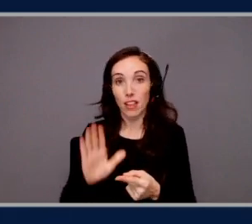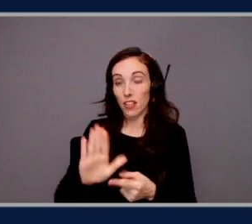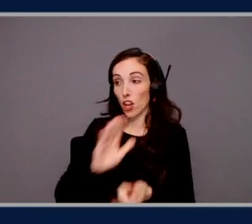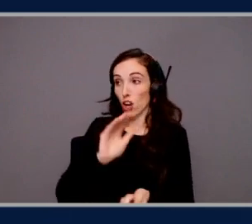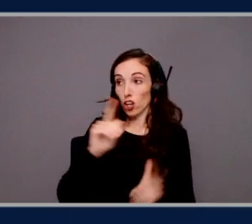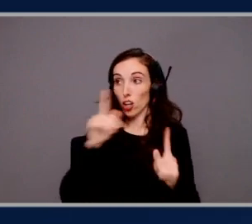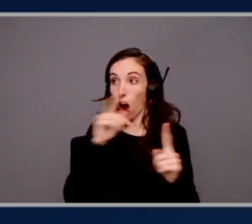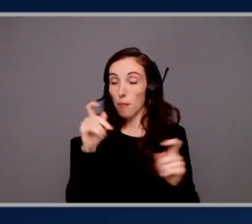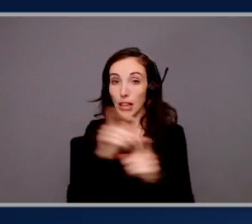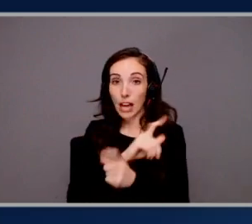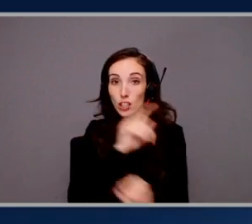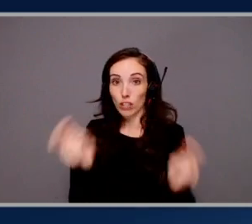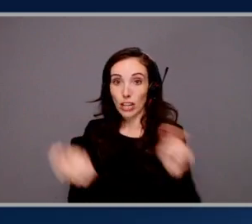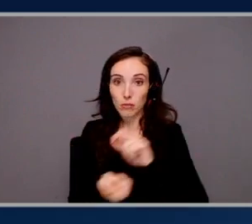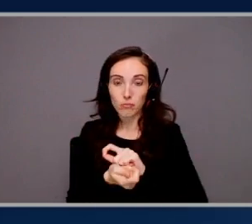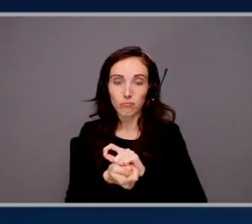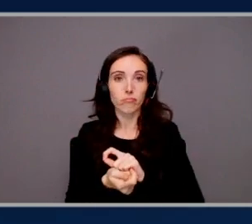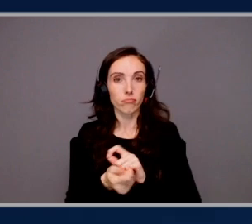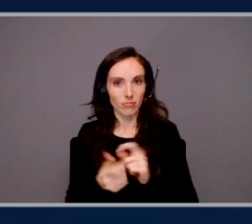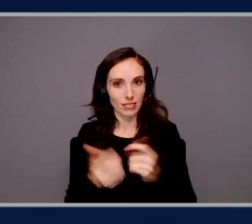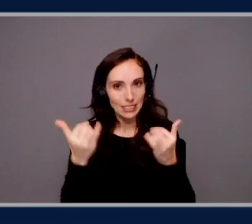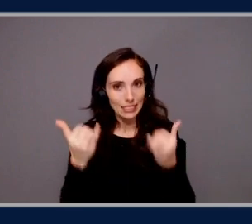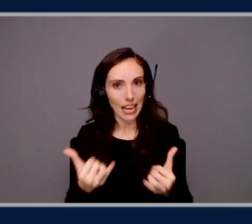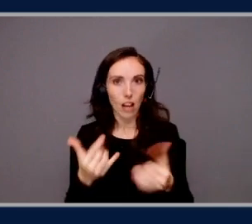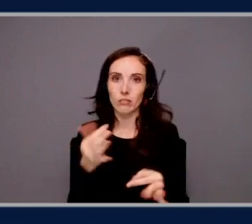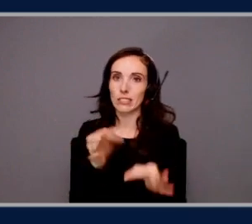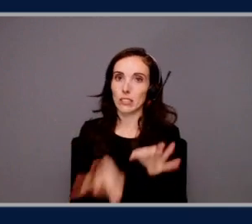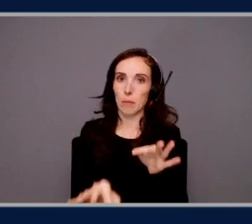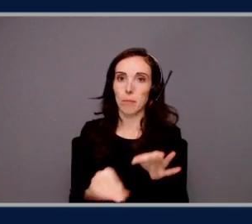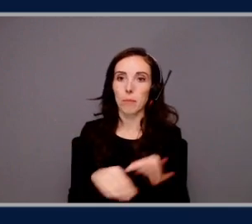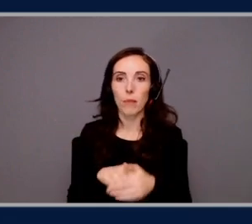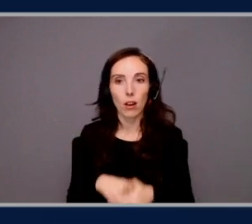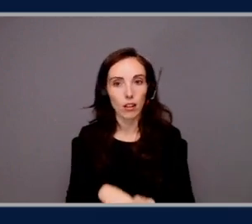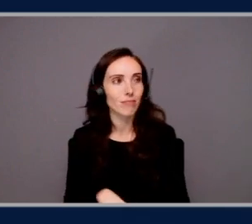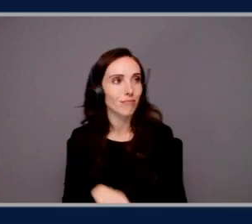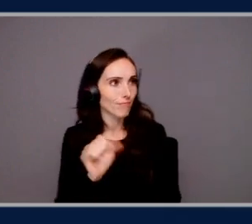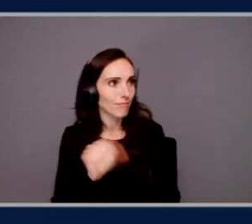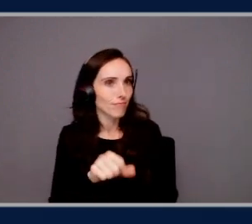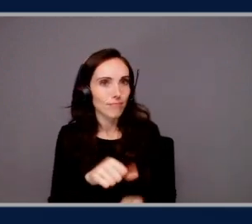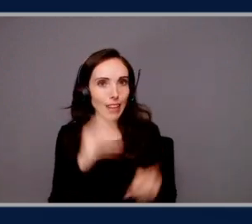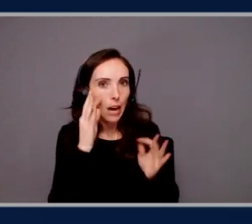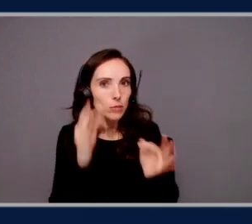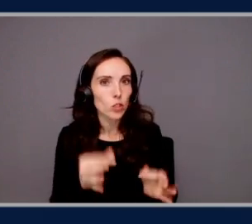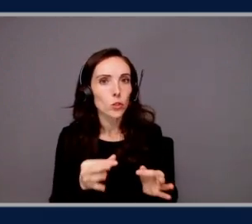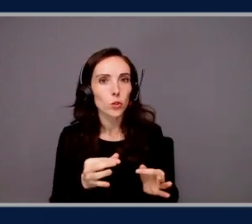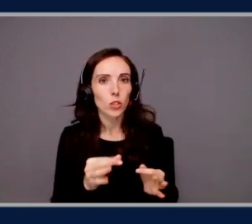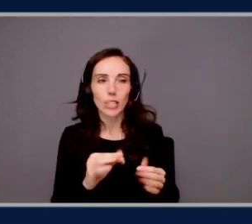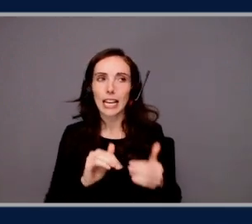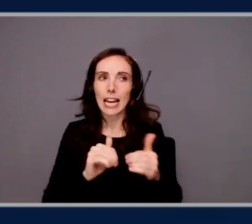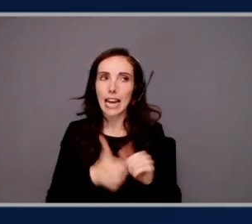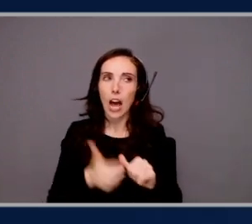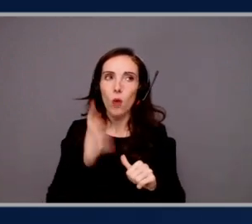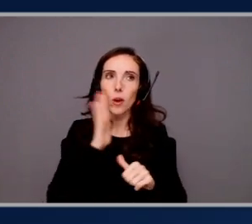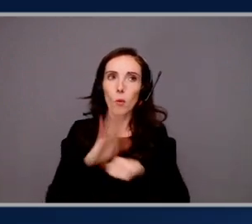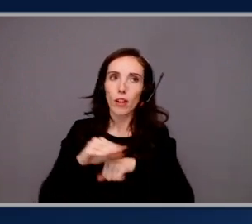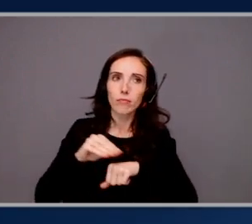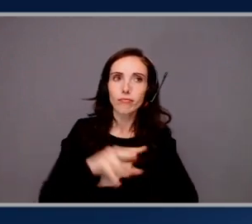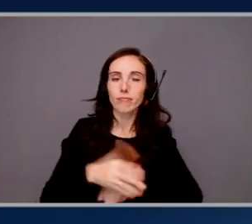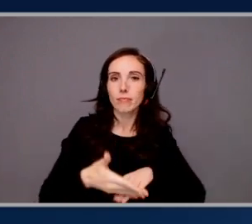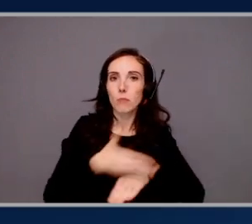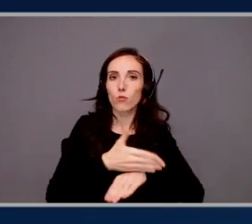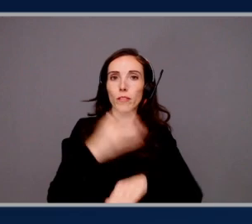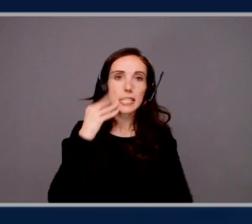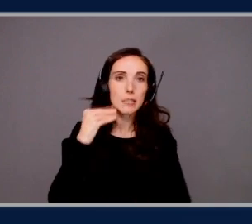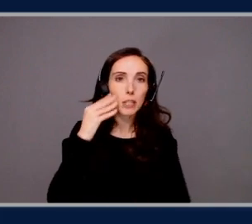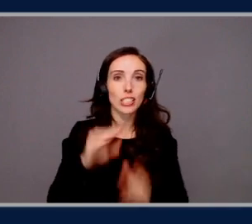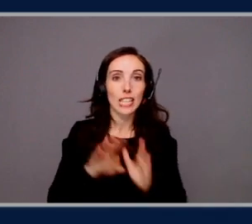do is create a materialized view, publish it. That's pretty much it. Yeah, that's absolutely. great. How do you see this, changing the experience of a developer who has